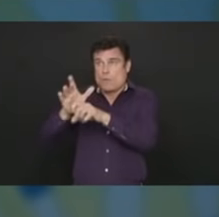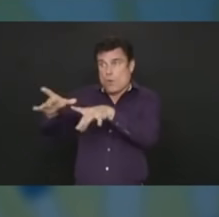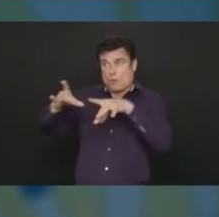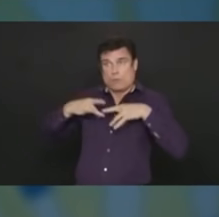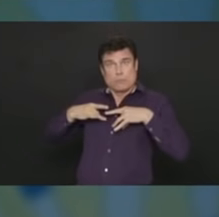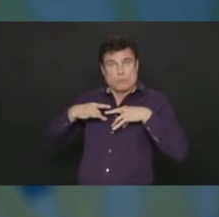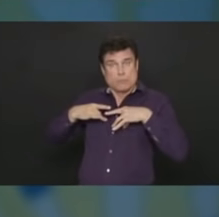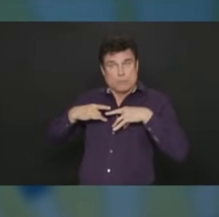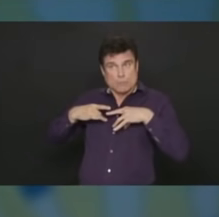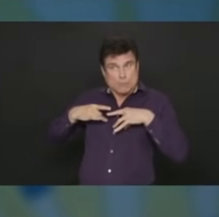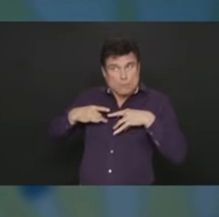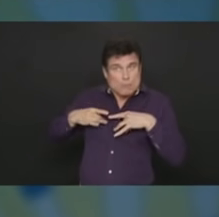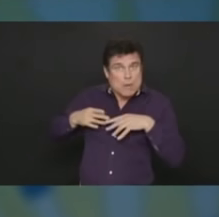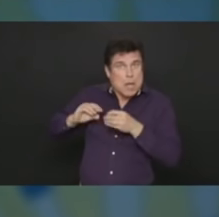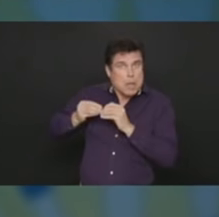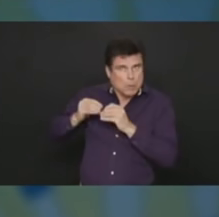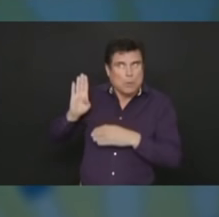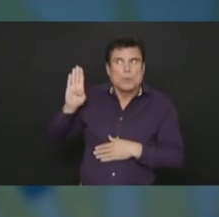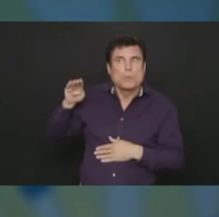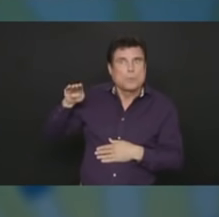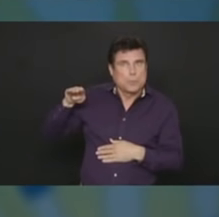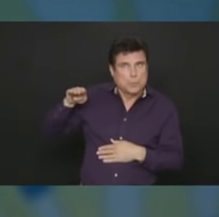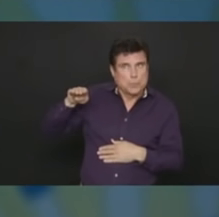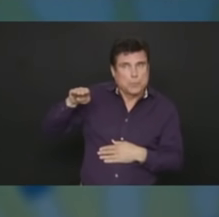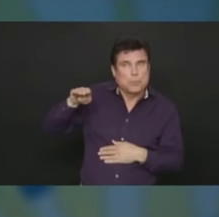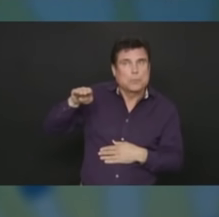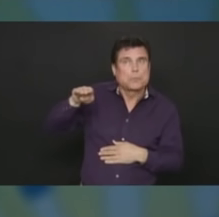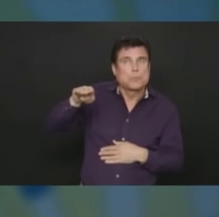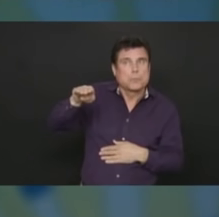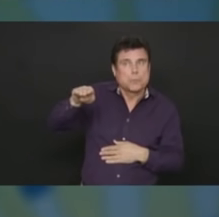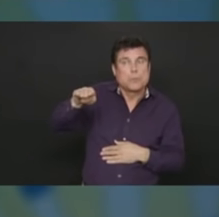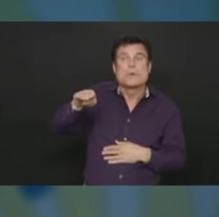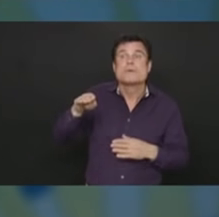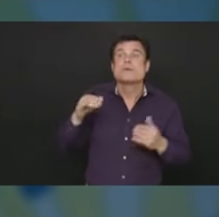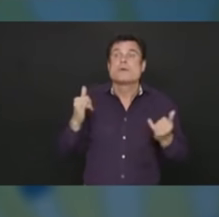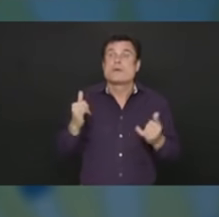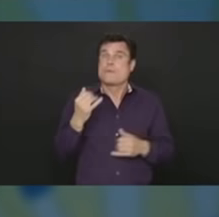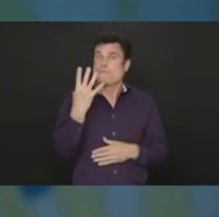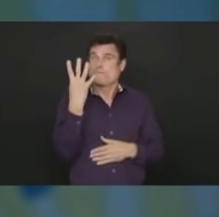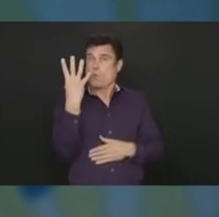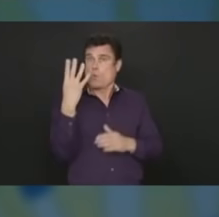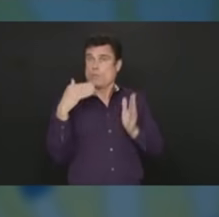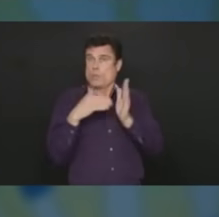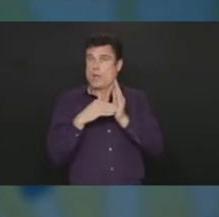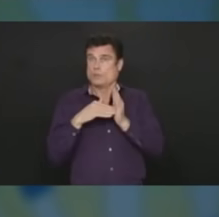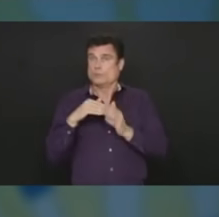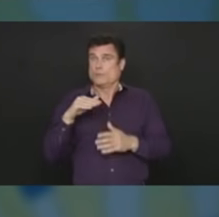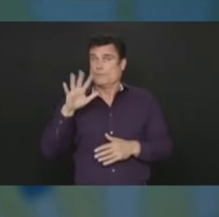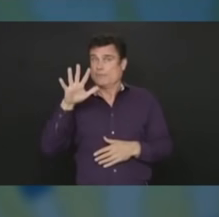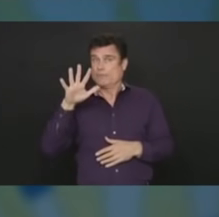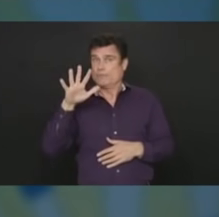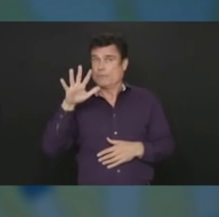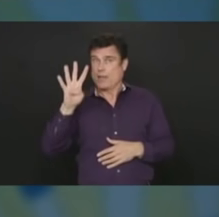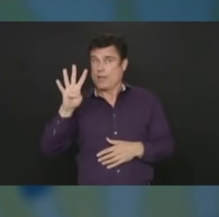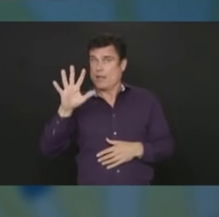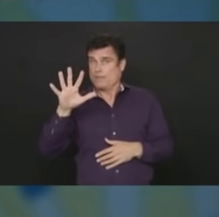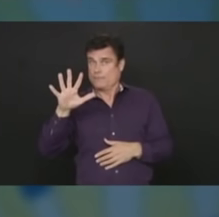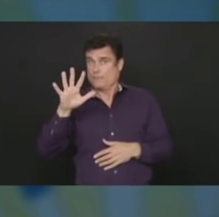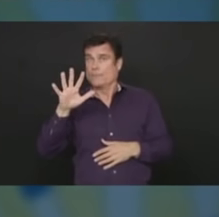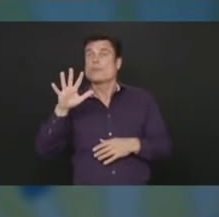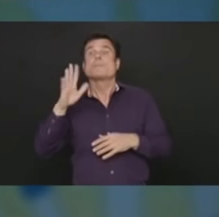4,075. What that has permitted us to do is to prepare and be prepared for COVID-19 surges in the healthcare system, and also, most